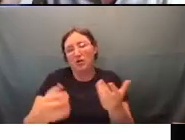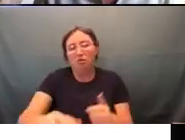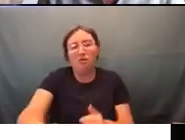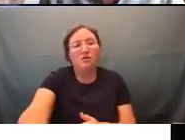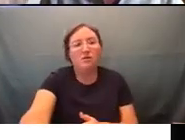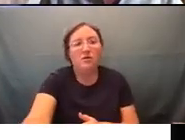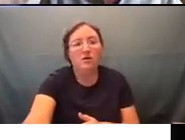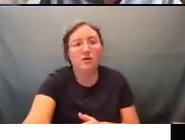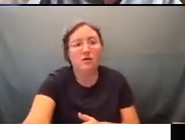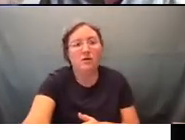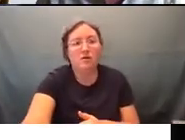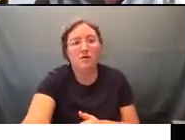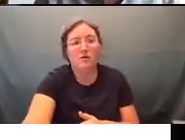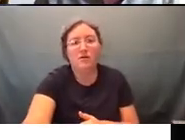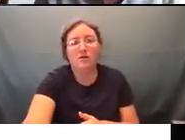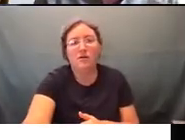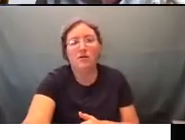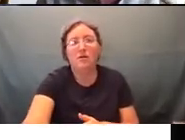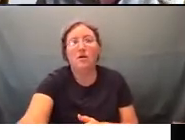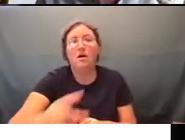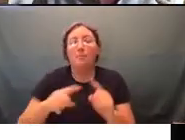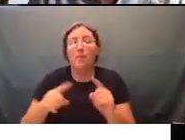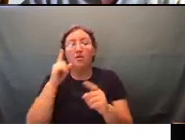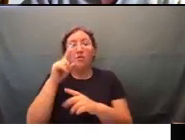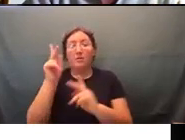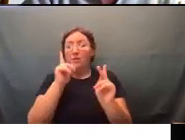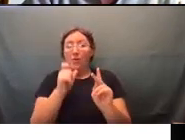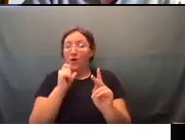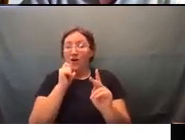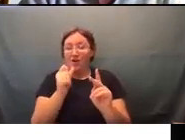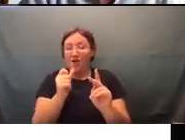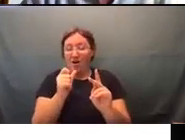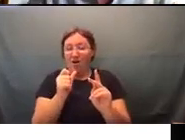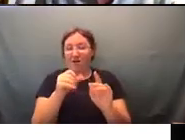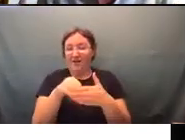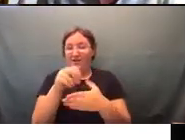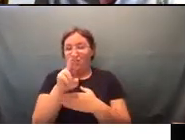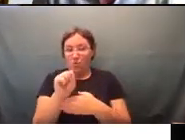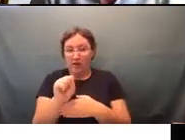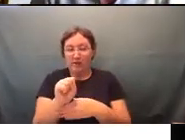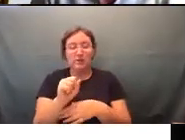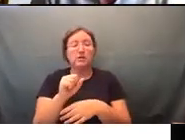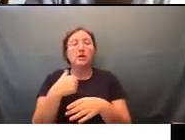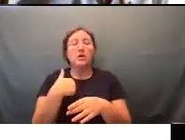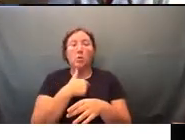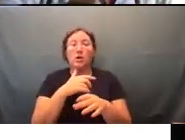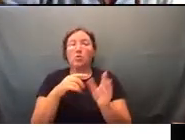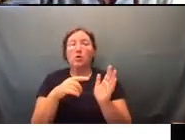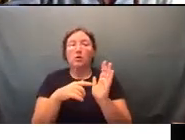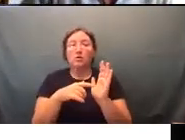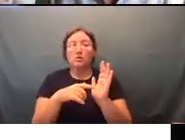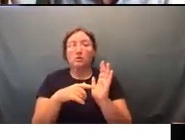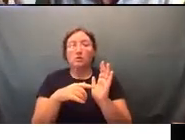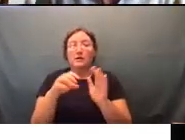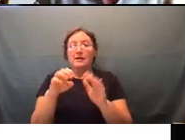our big broad overview for folks coming from outside of the US, we are going to the